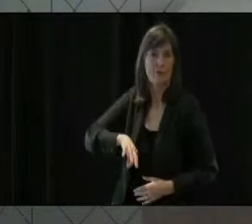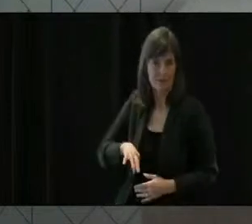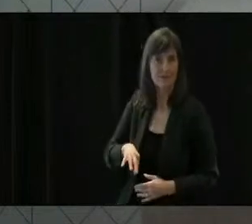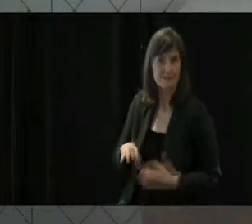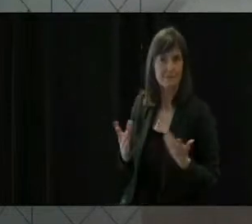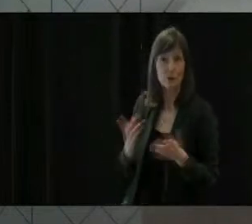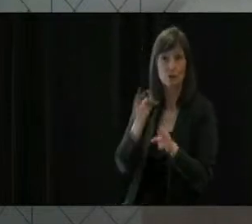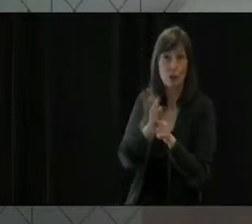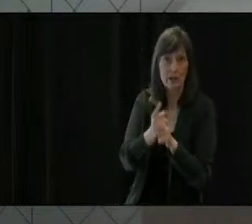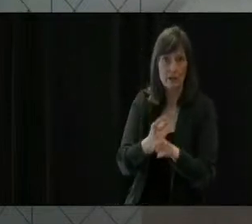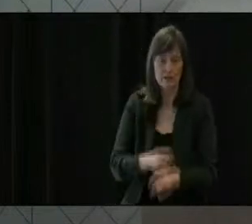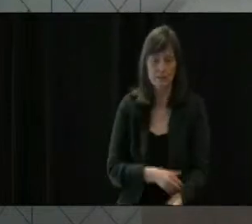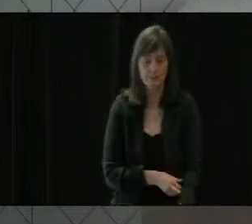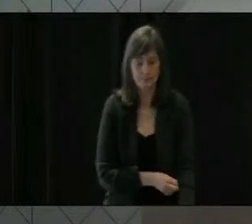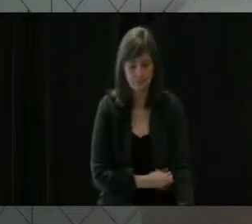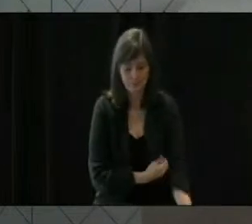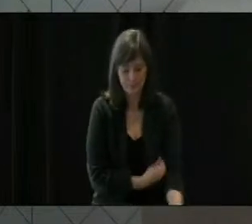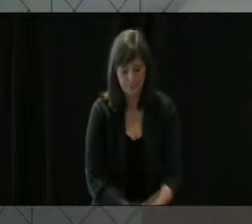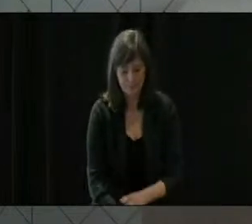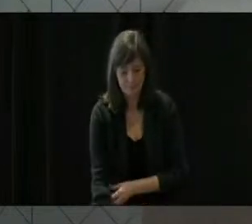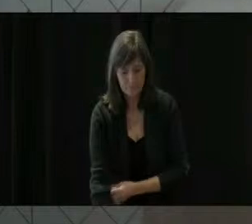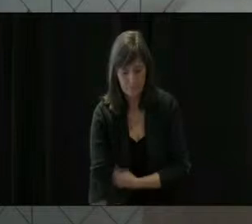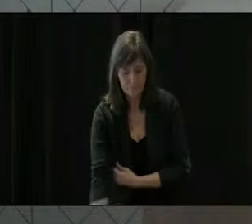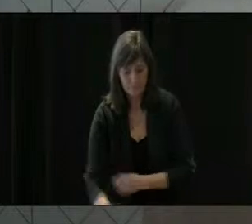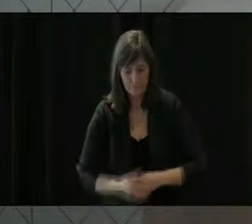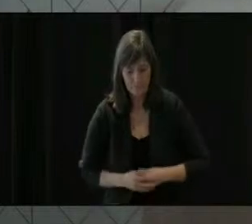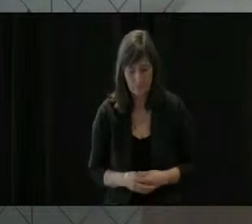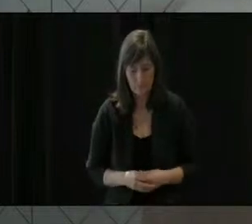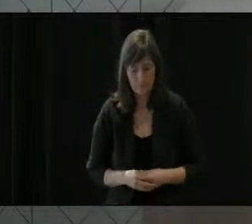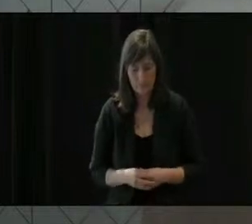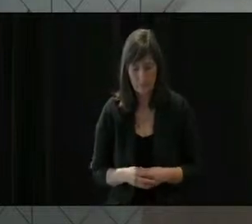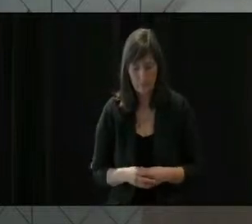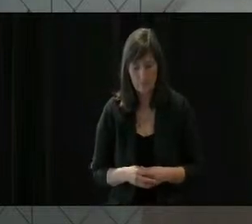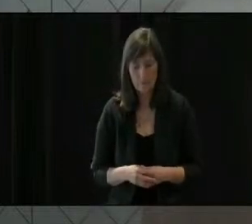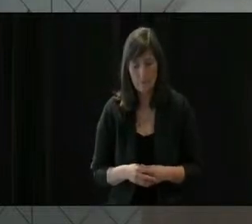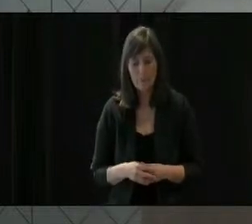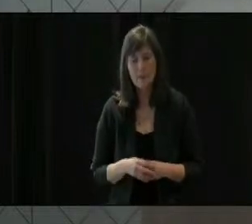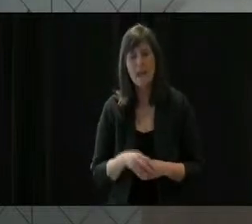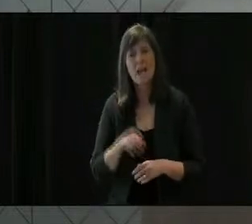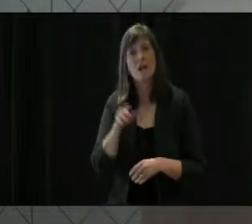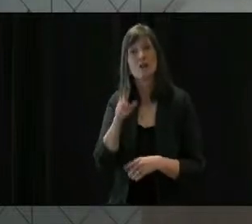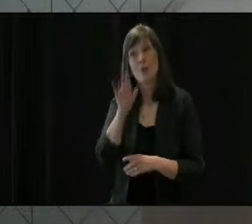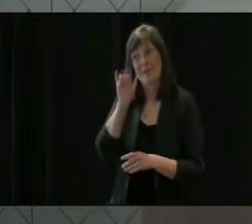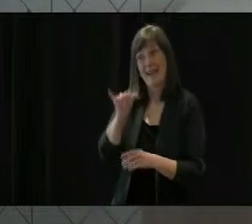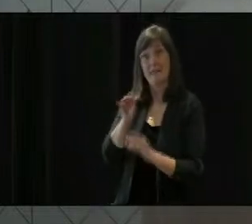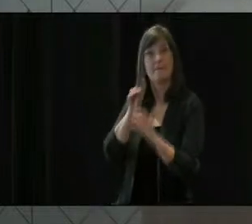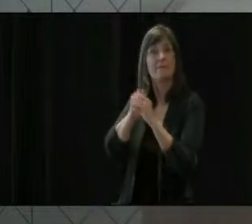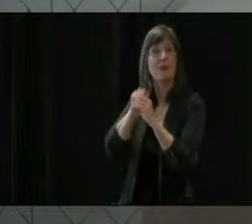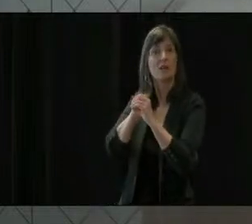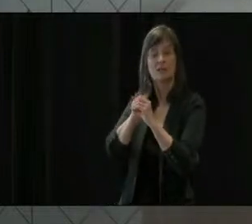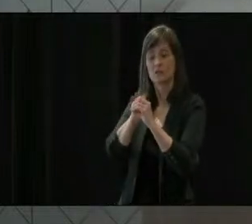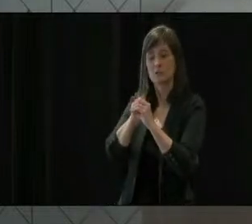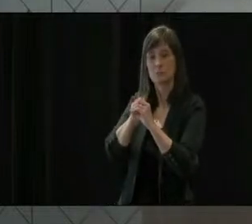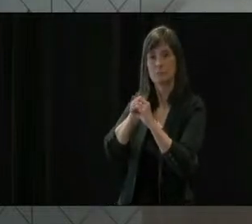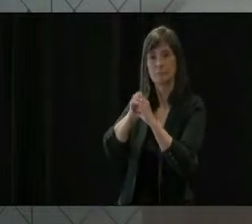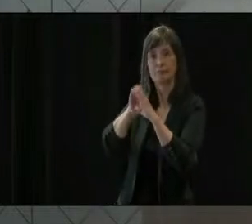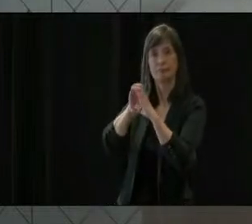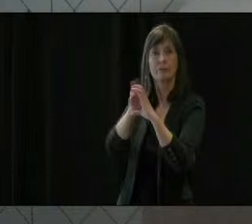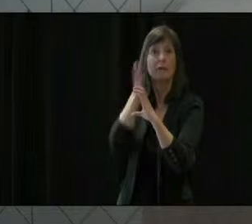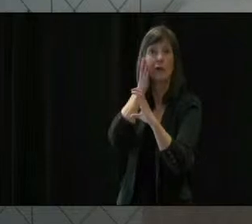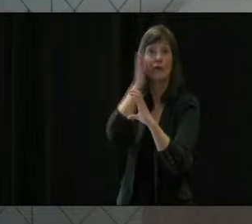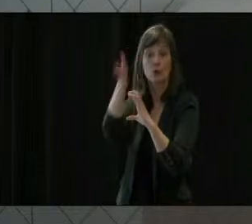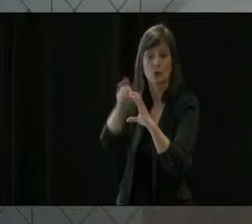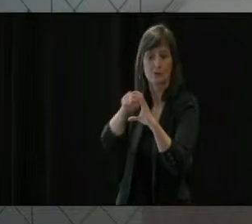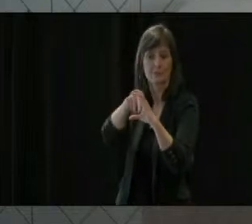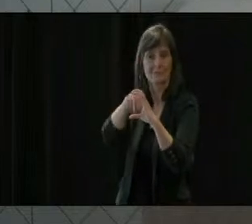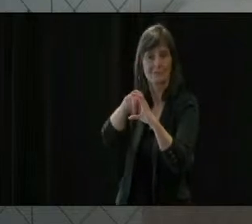And my other question is, what is the value of having a wealth fund, as you describe it, or a future fund, compared